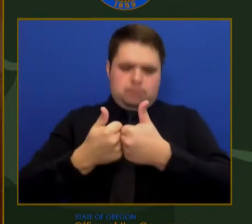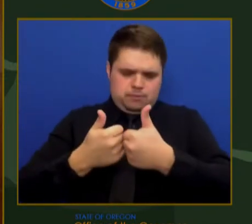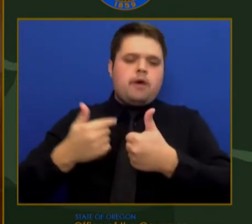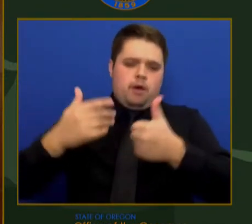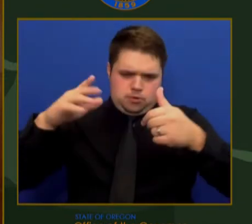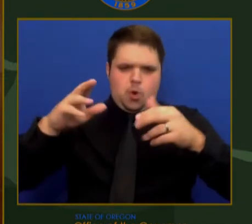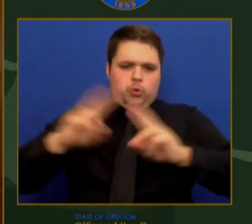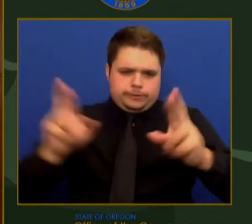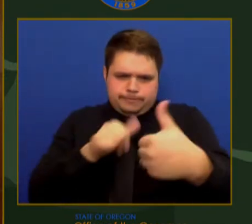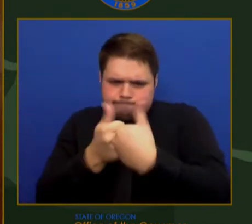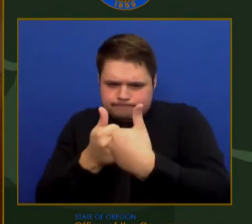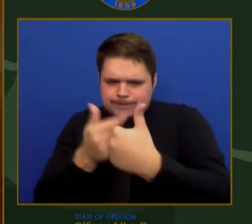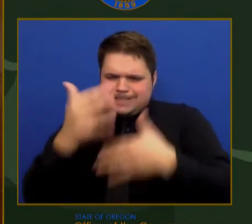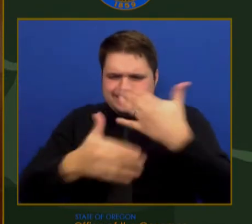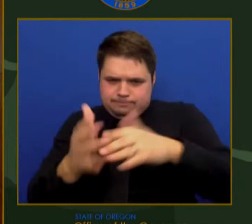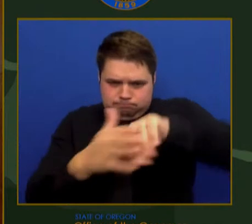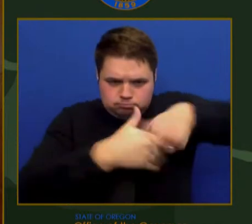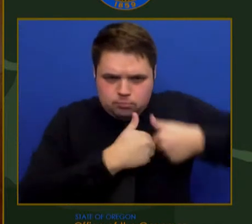we navigated them.